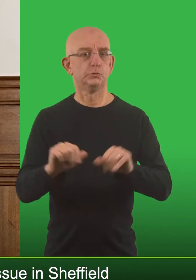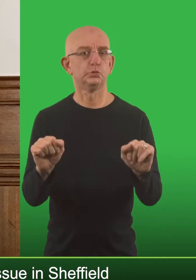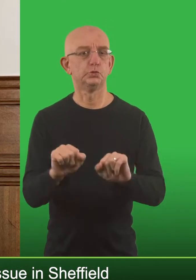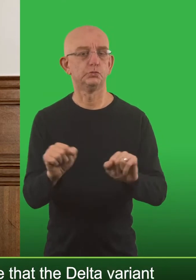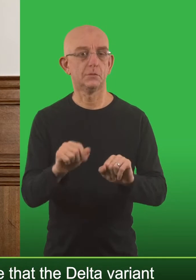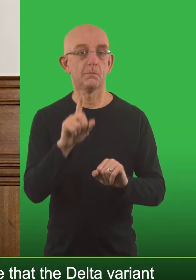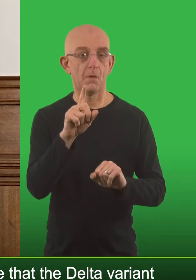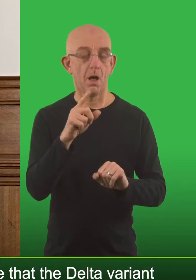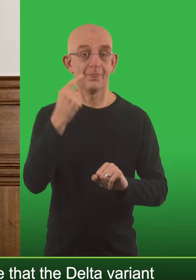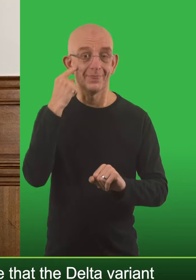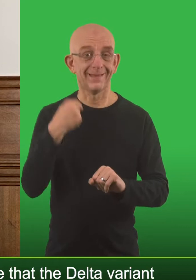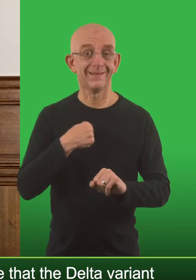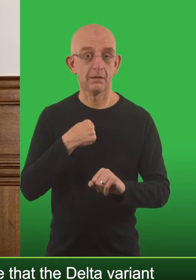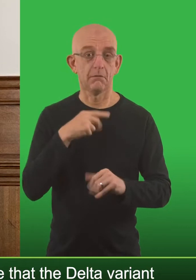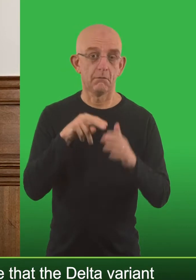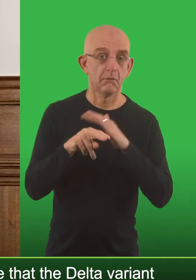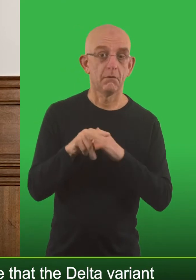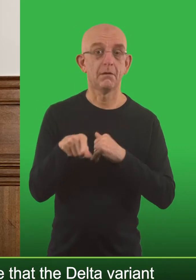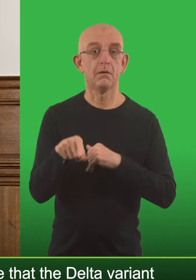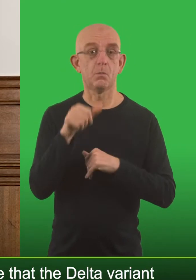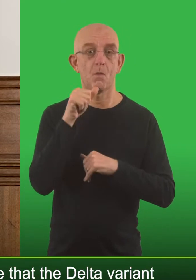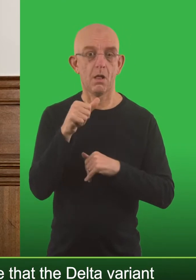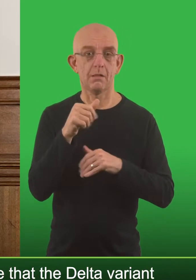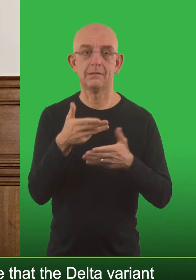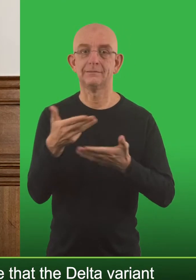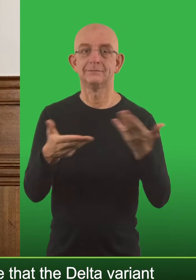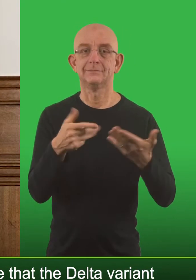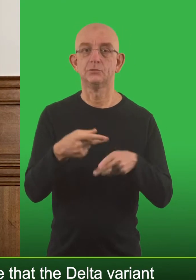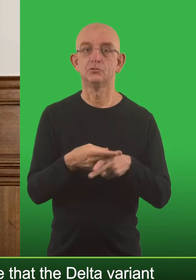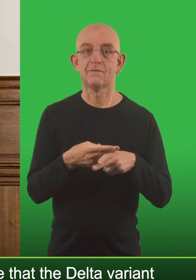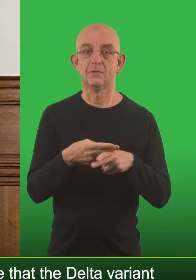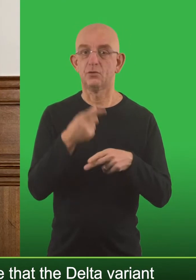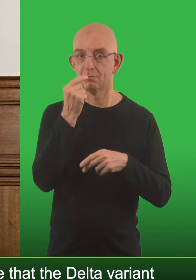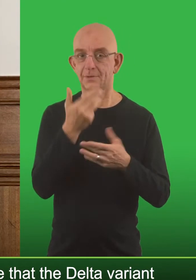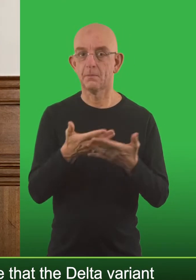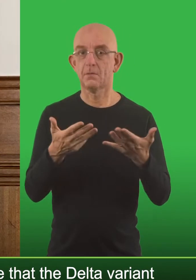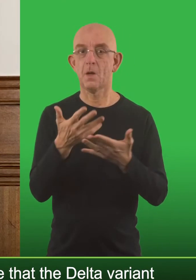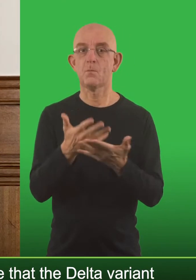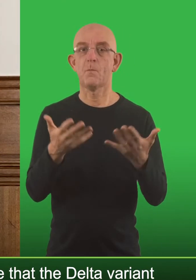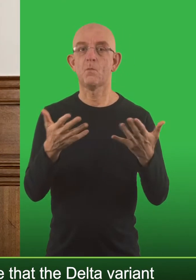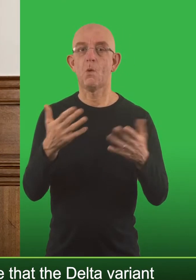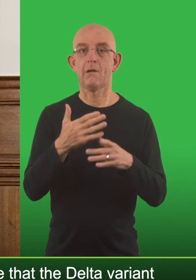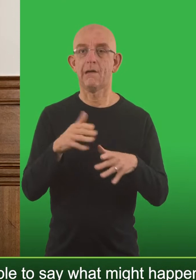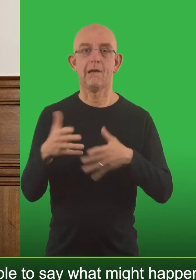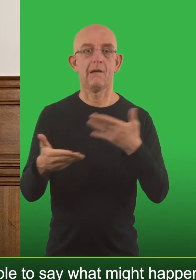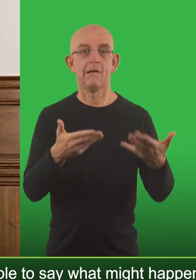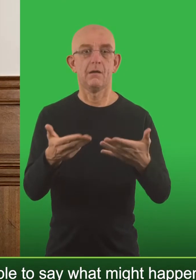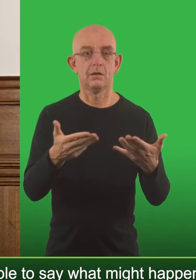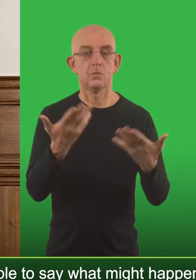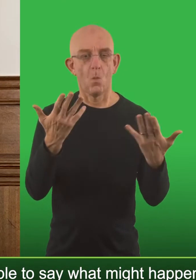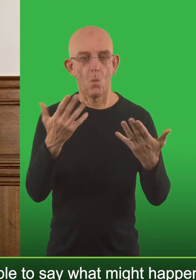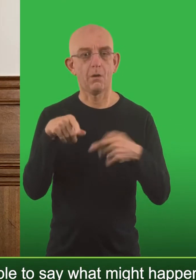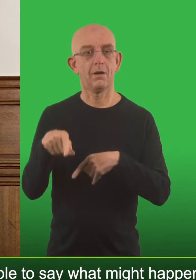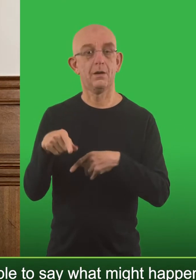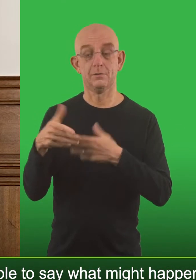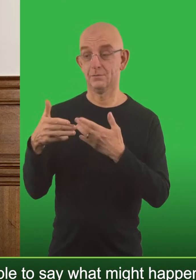in Sheffield, but I think both of those predictions will be that the Delta variant will spread in Sheffield, and I think the rates will go up. So